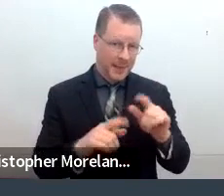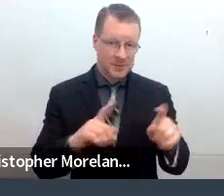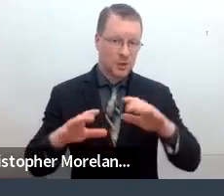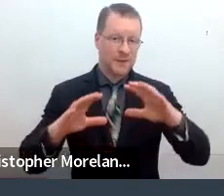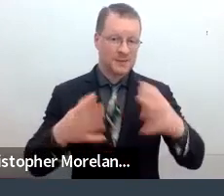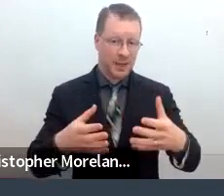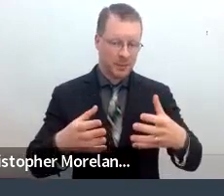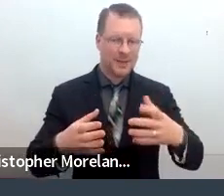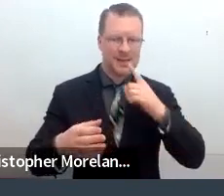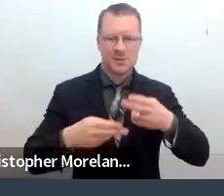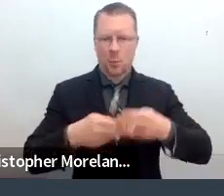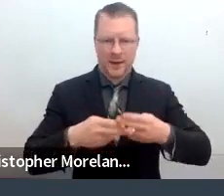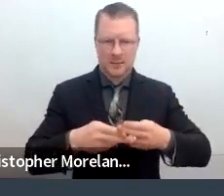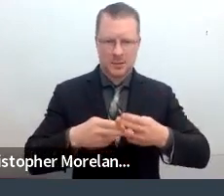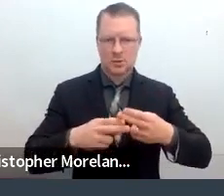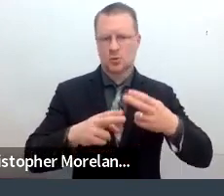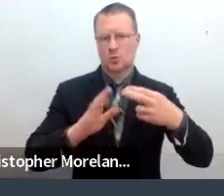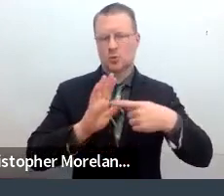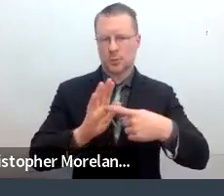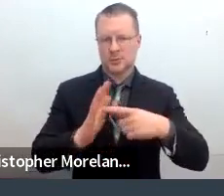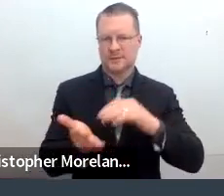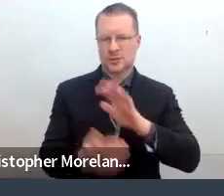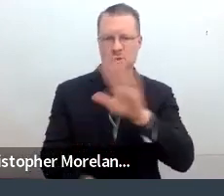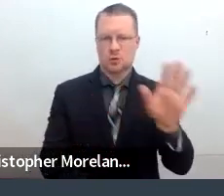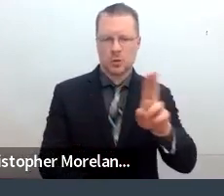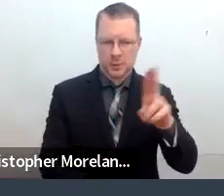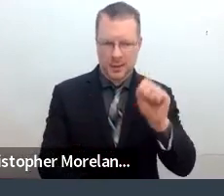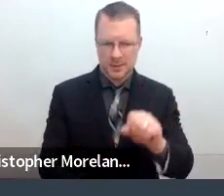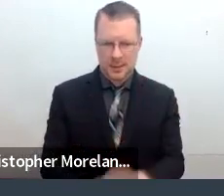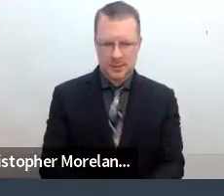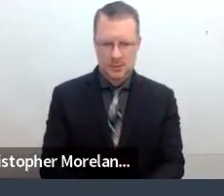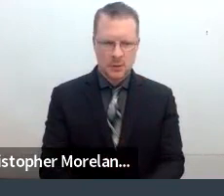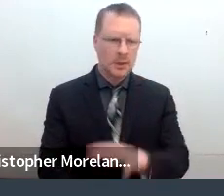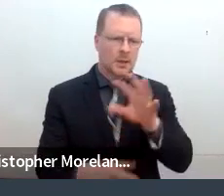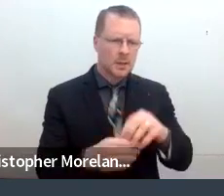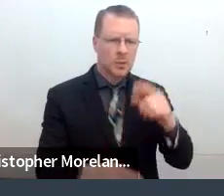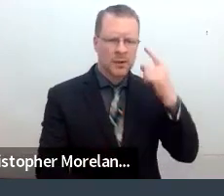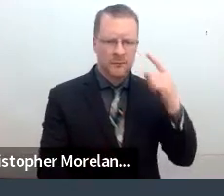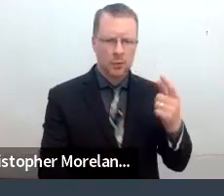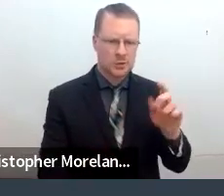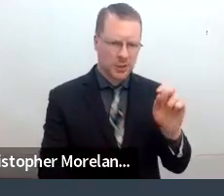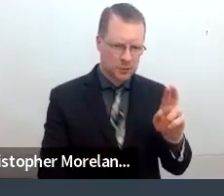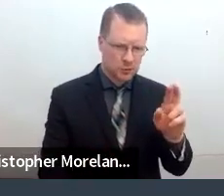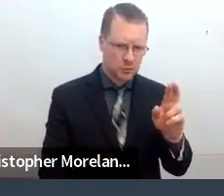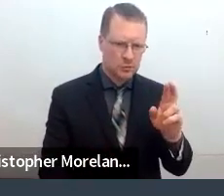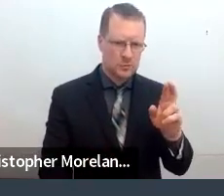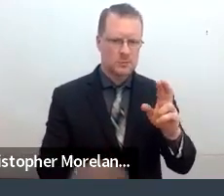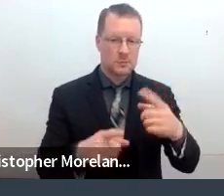training. That survey sample is weighted to represent physicians across the United